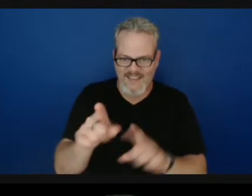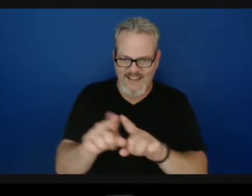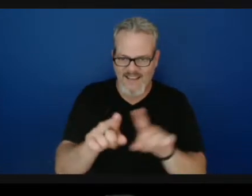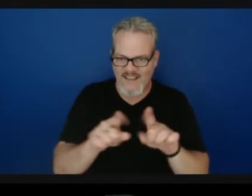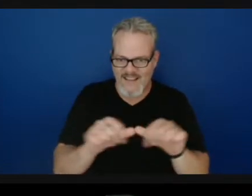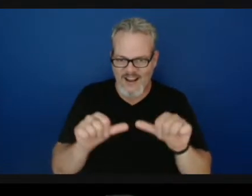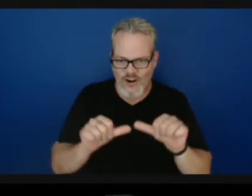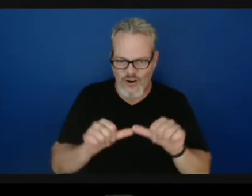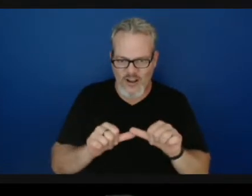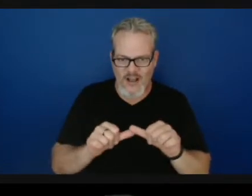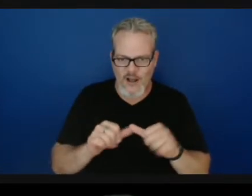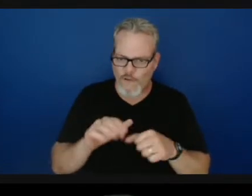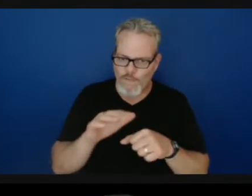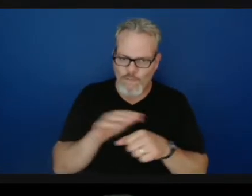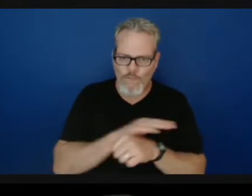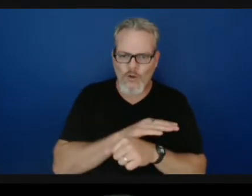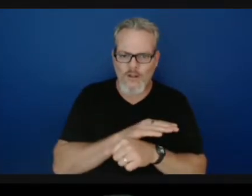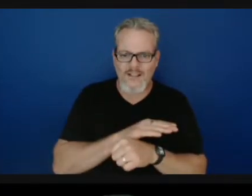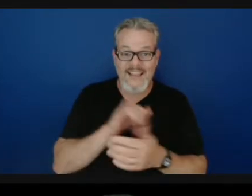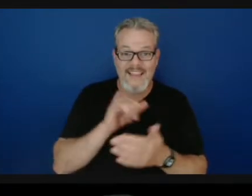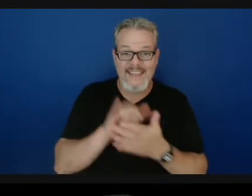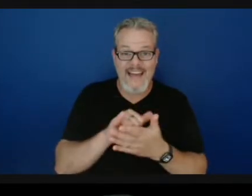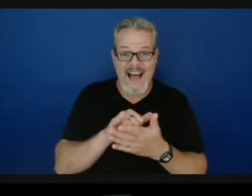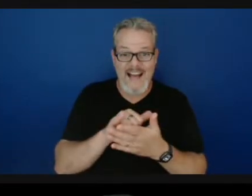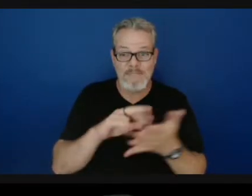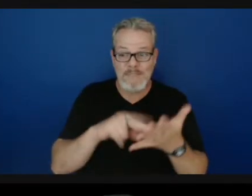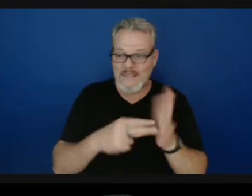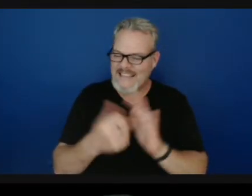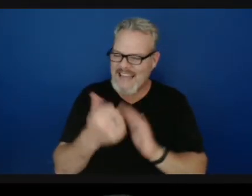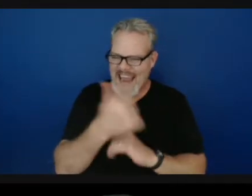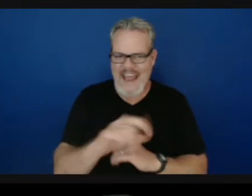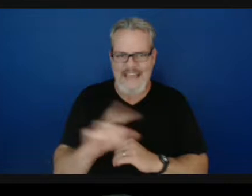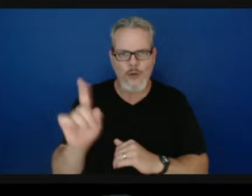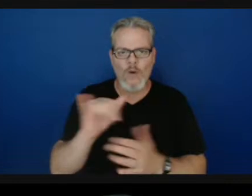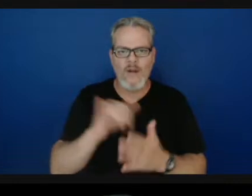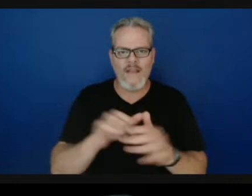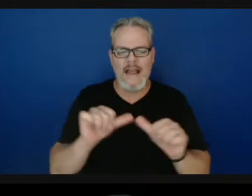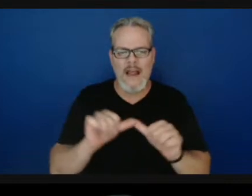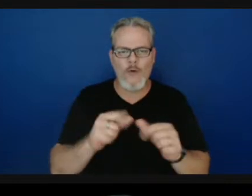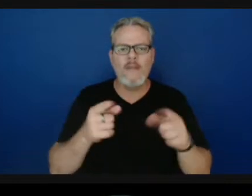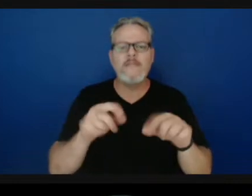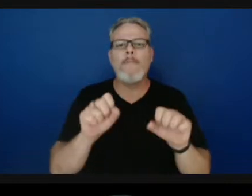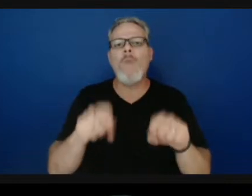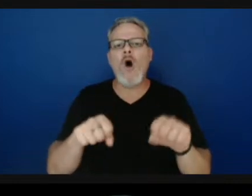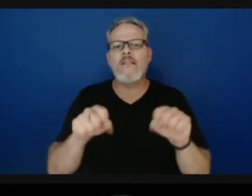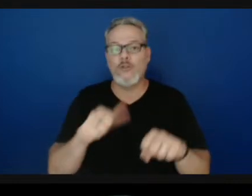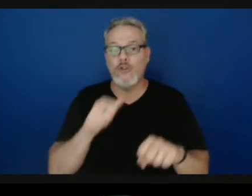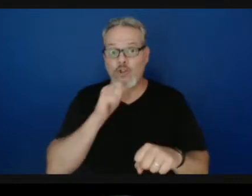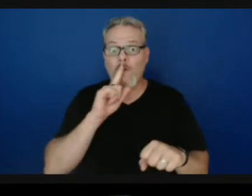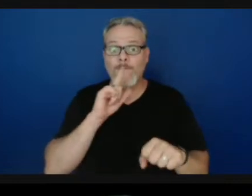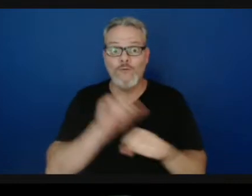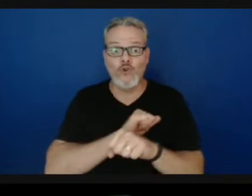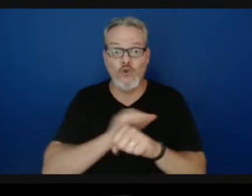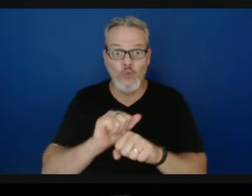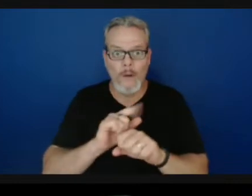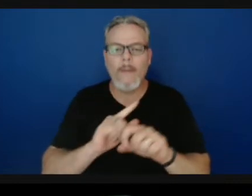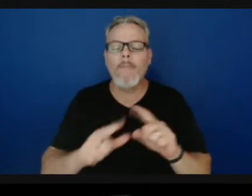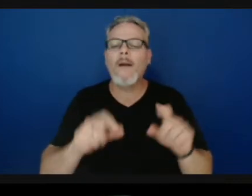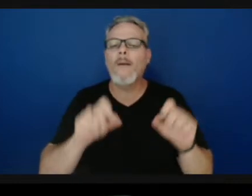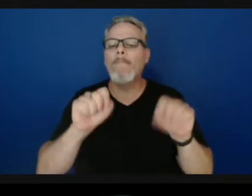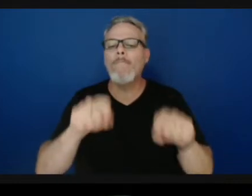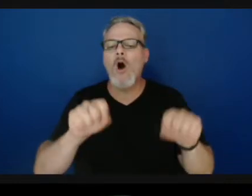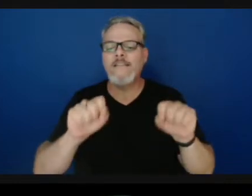in that context, anywhere in there an eruption is possible, right? I wouldn't say imminent, but possible, where, it could be within a